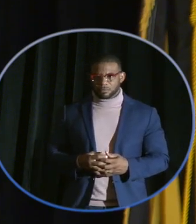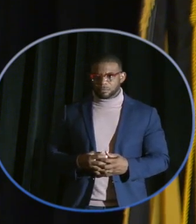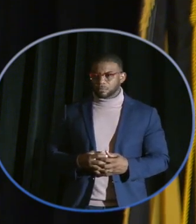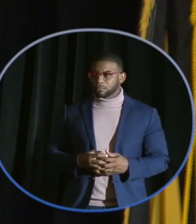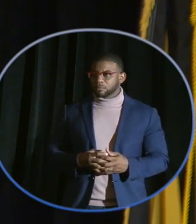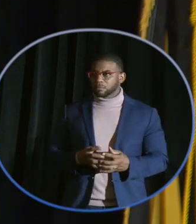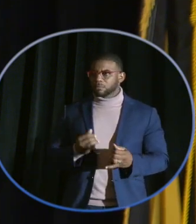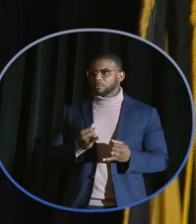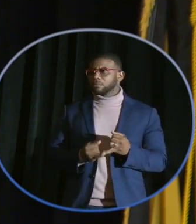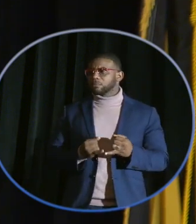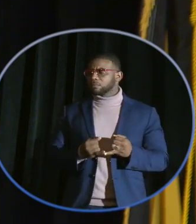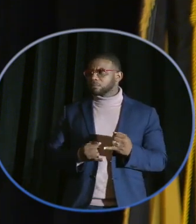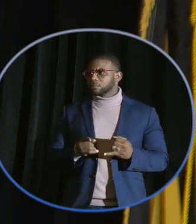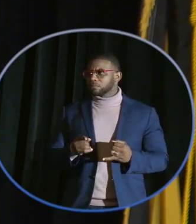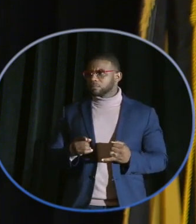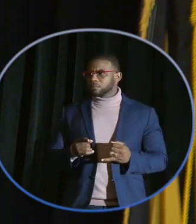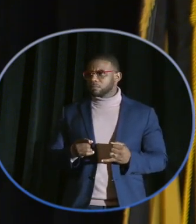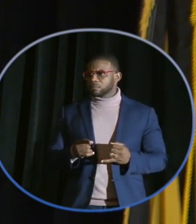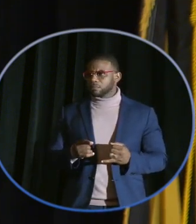Finally,